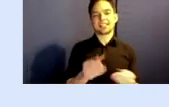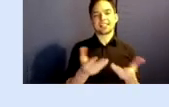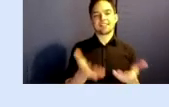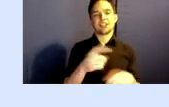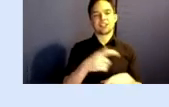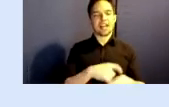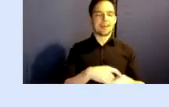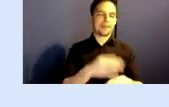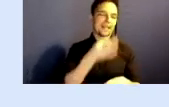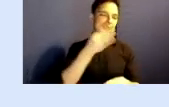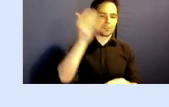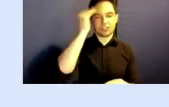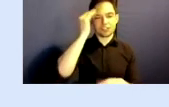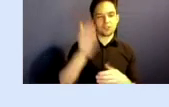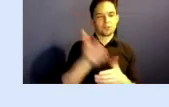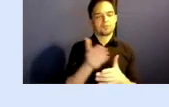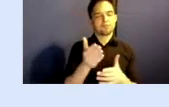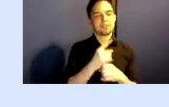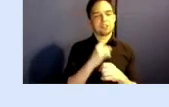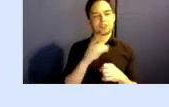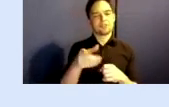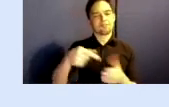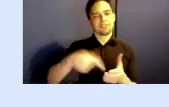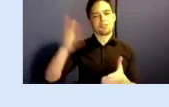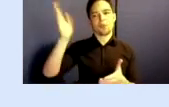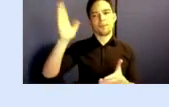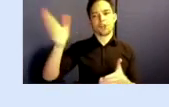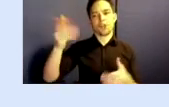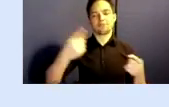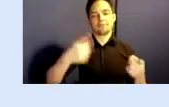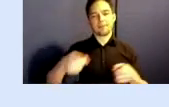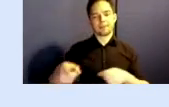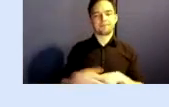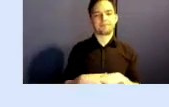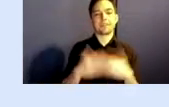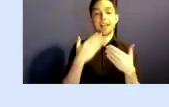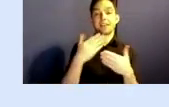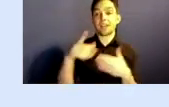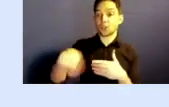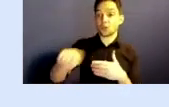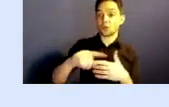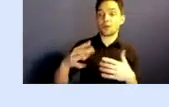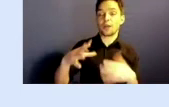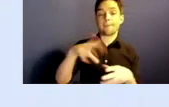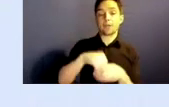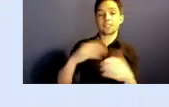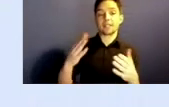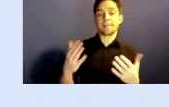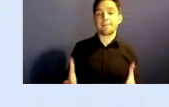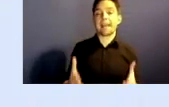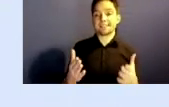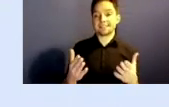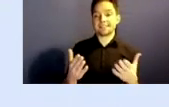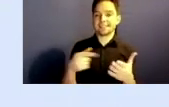expertise to ensure this webinar happened. I would like to thank you as our participants. I think this was really